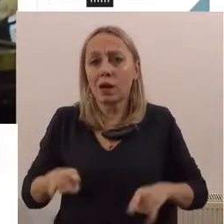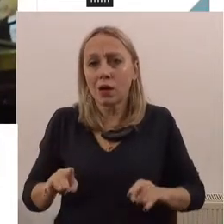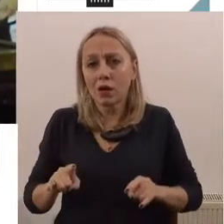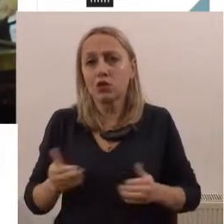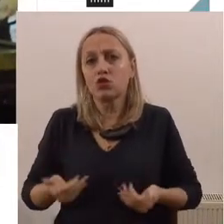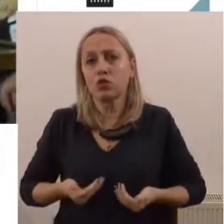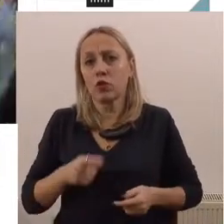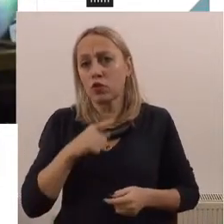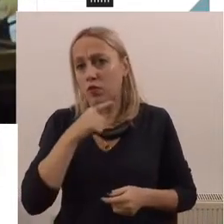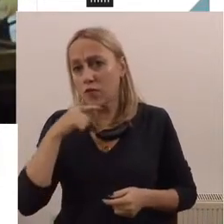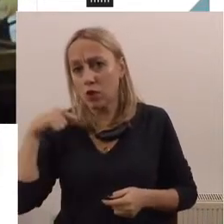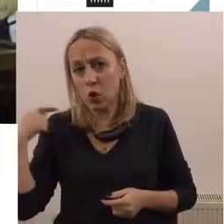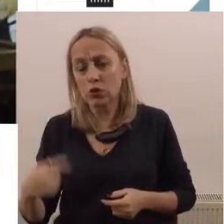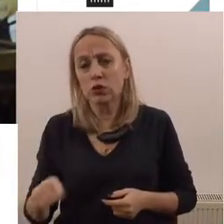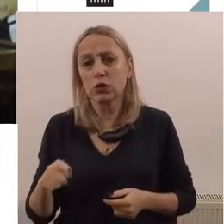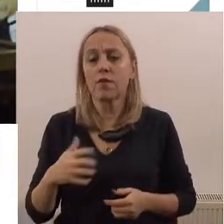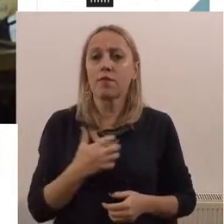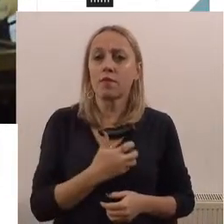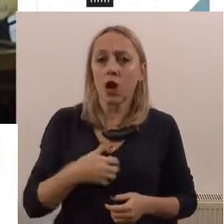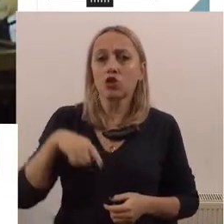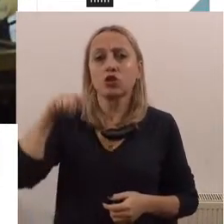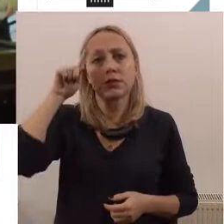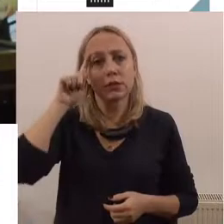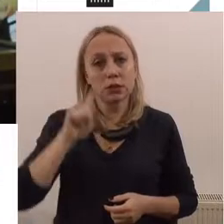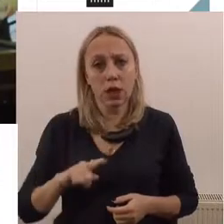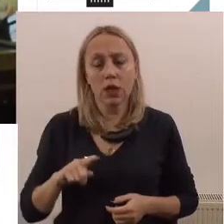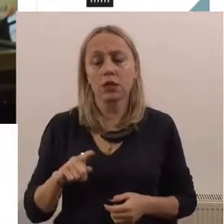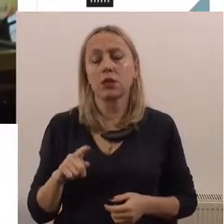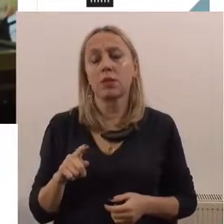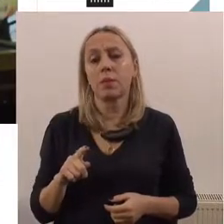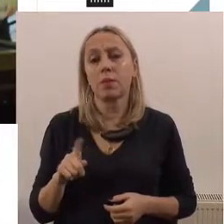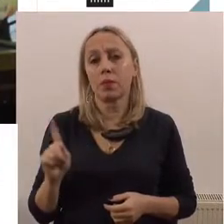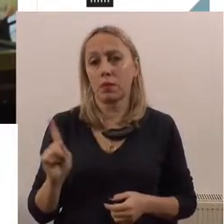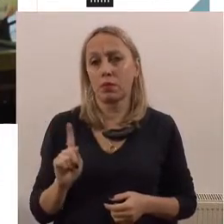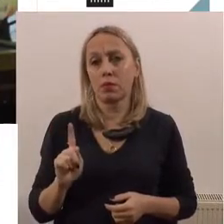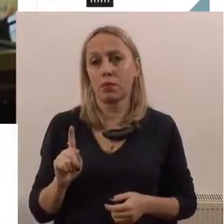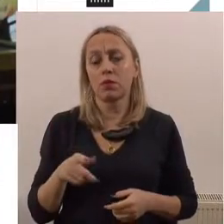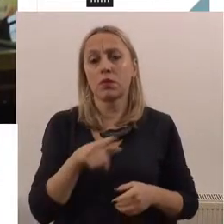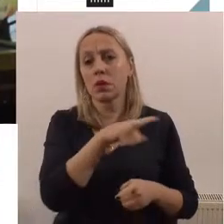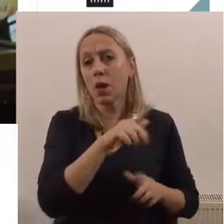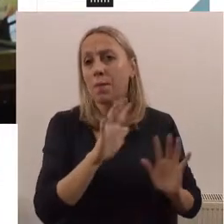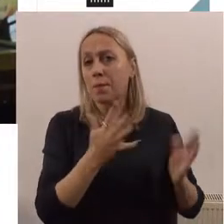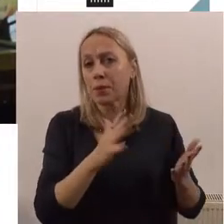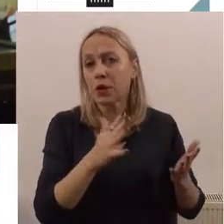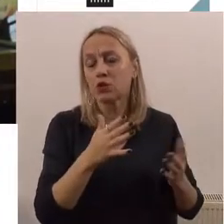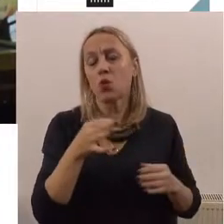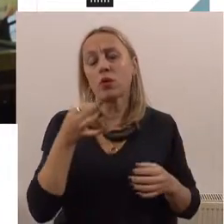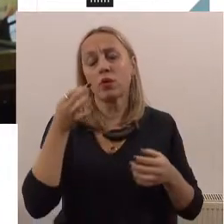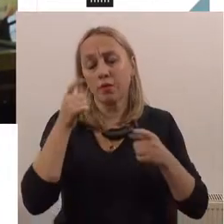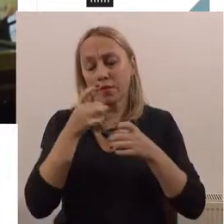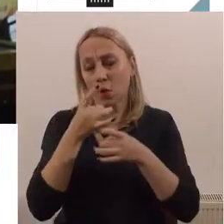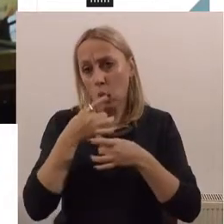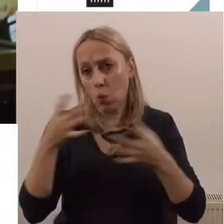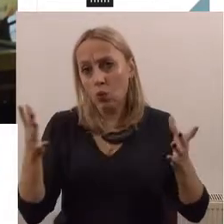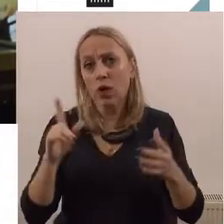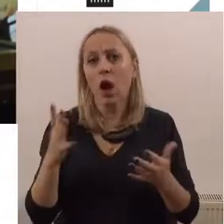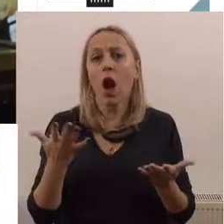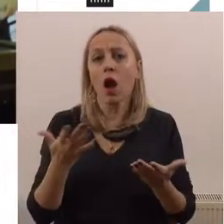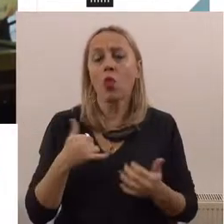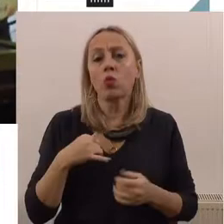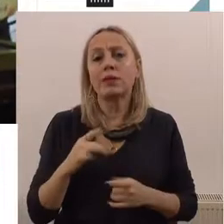time they're as important in terms of their accessibility. And for anyone who is born and lives in